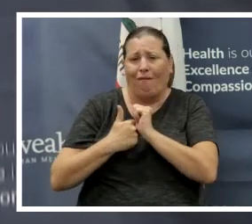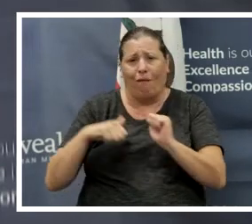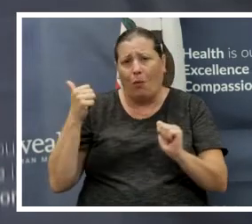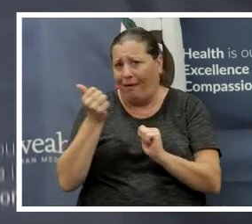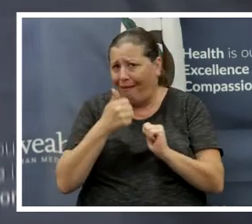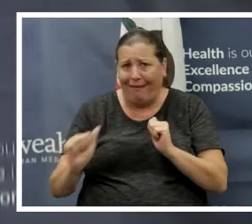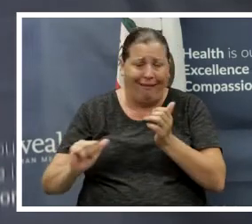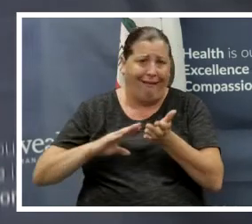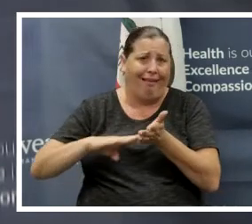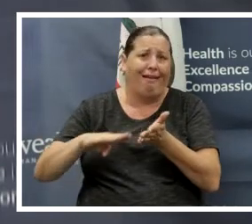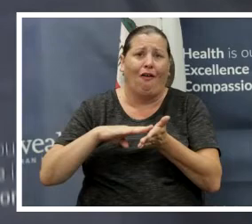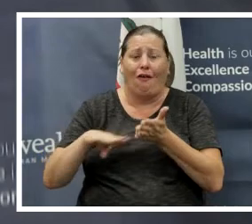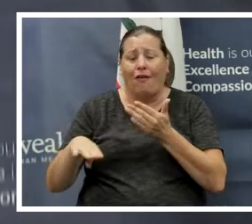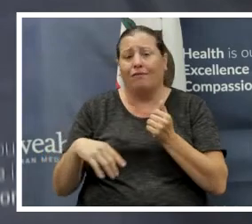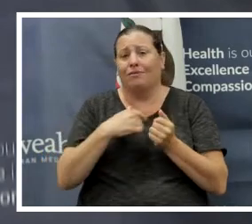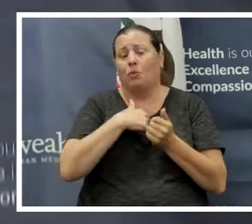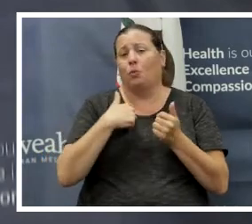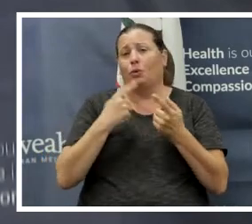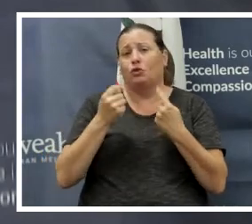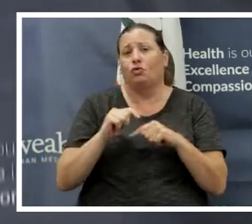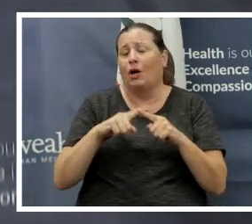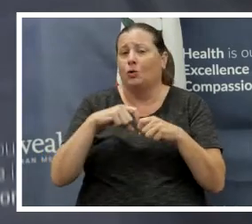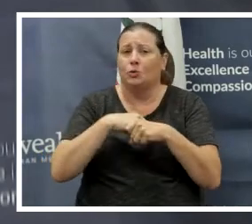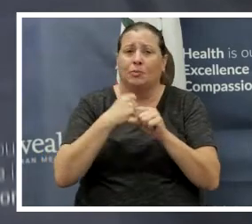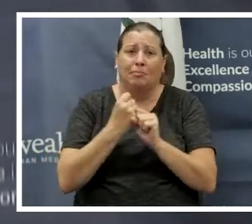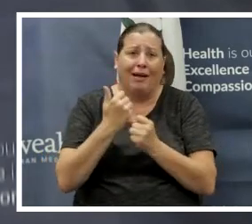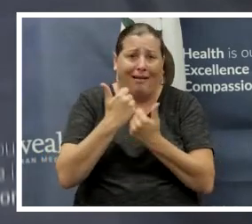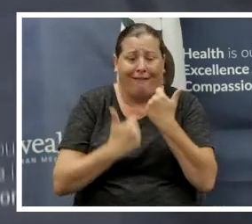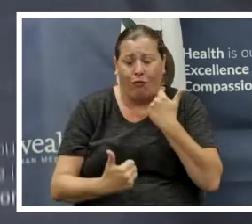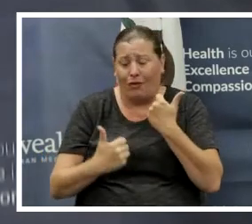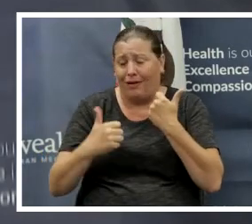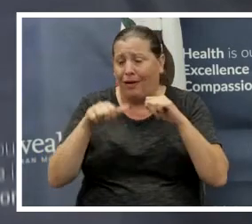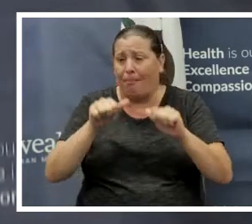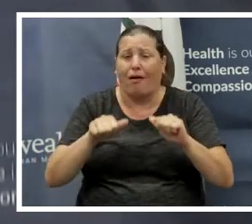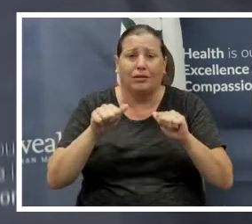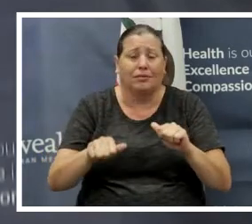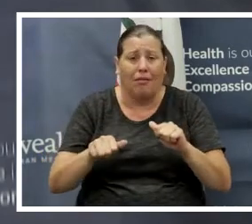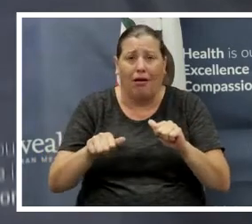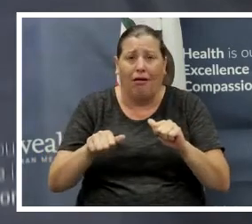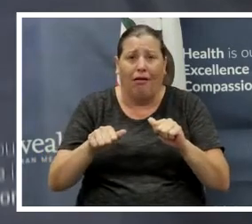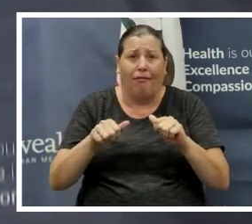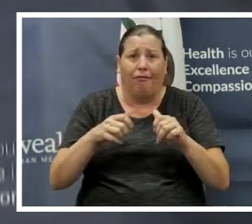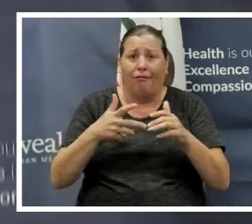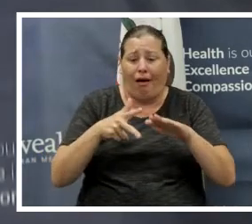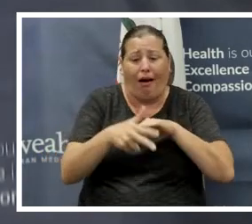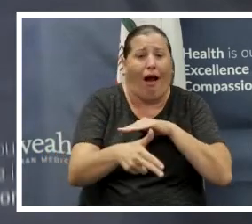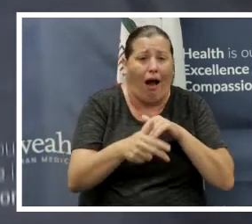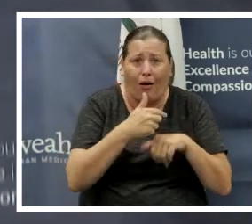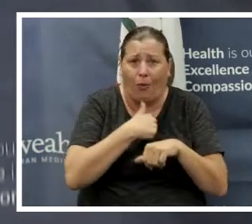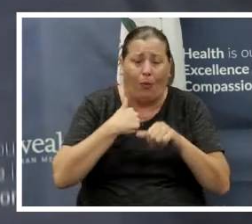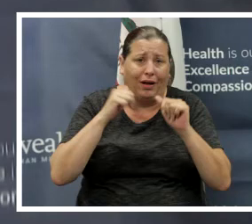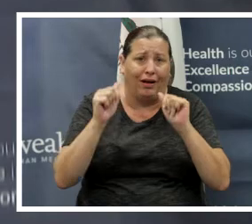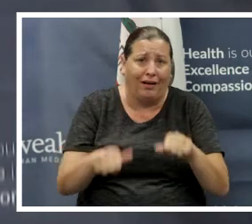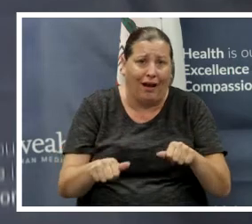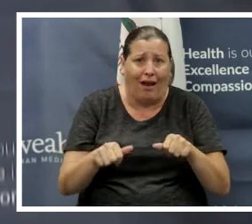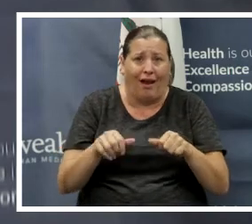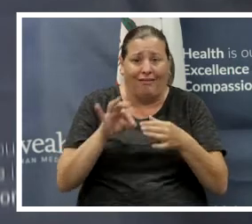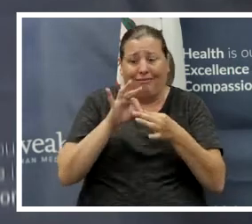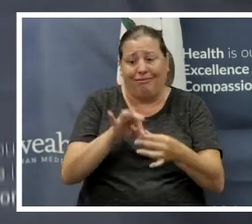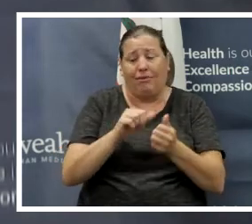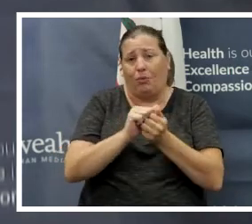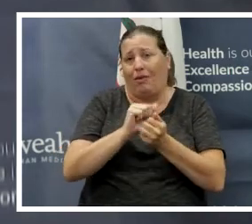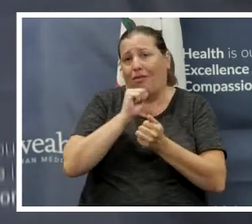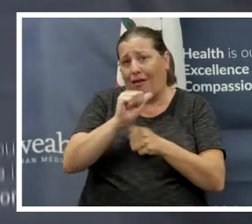layoffs. We've tried to make every possible cut we can in non-labor costs so that we didn't have to lay